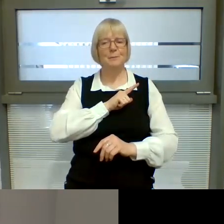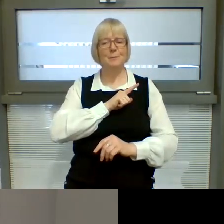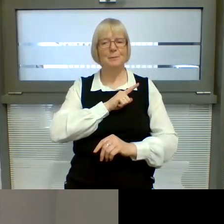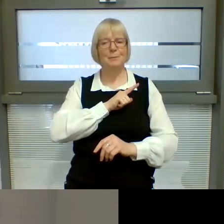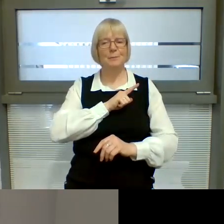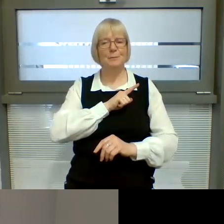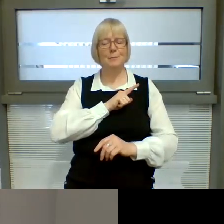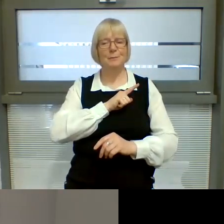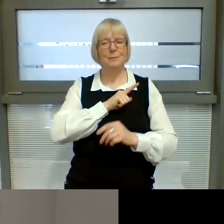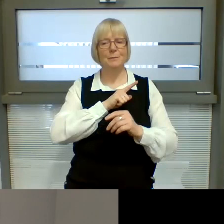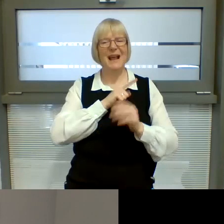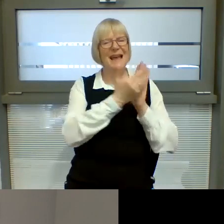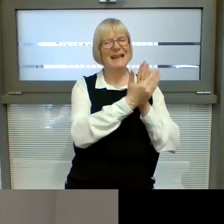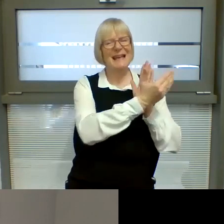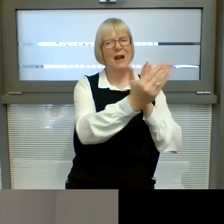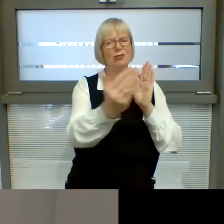galleries they don't have